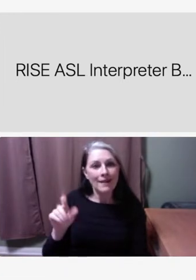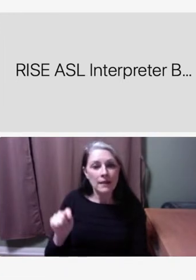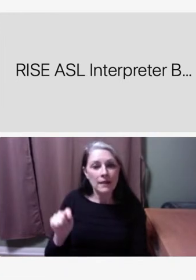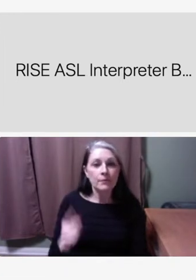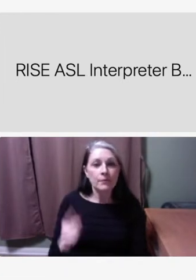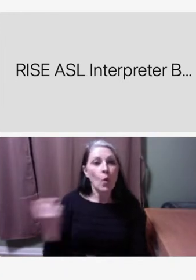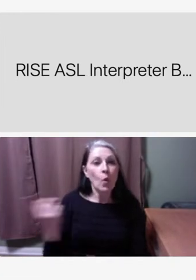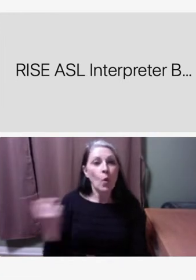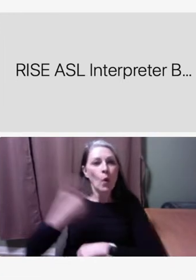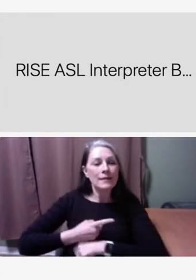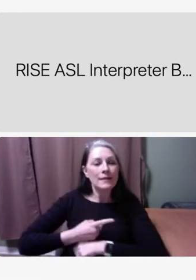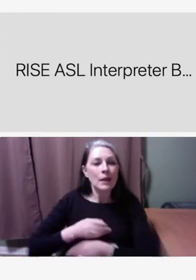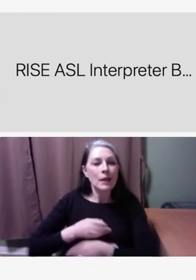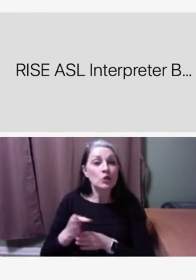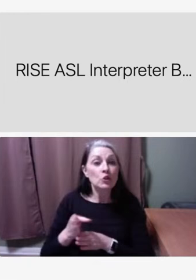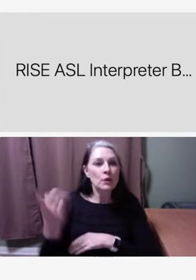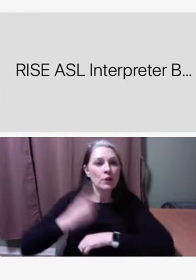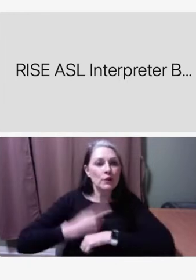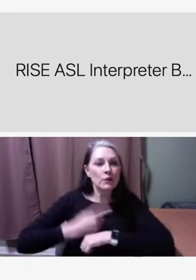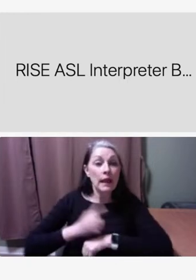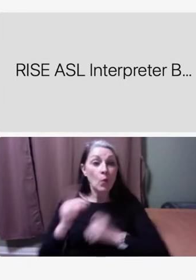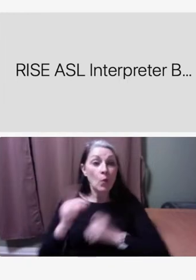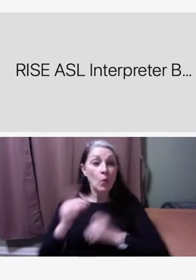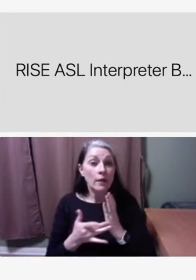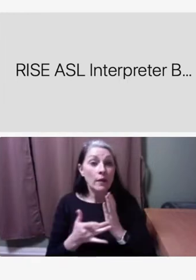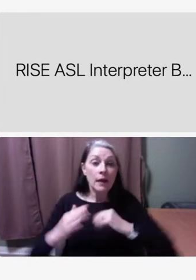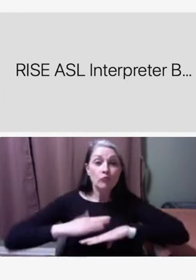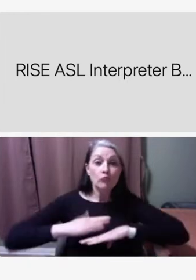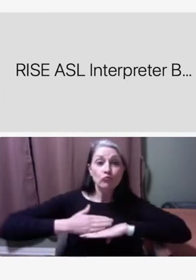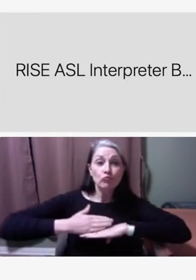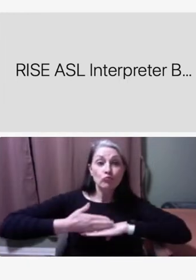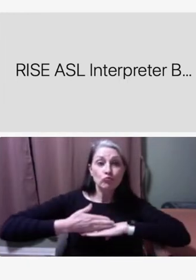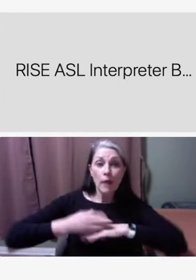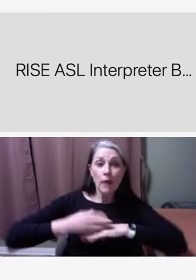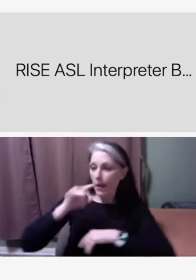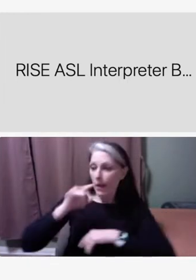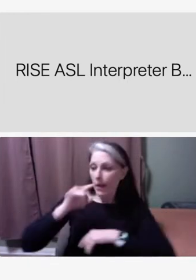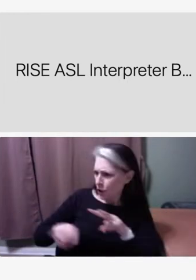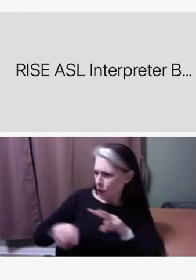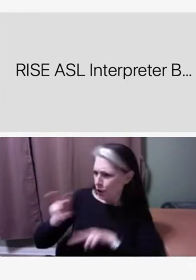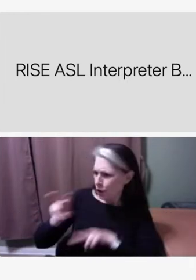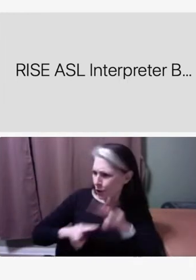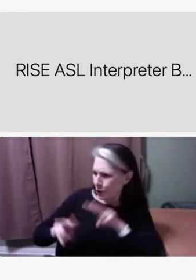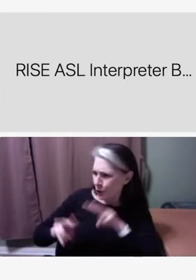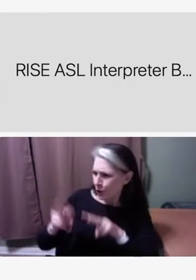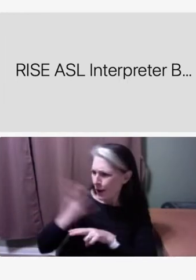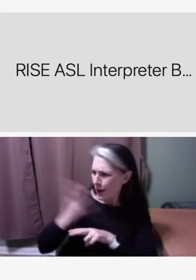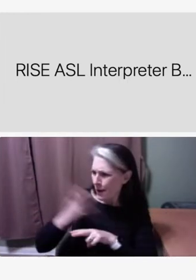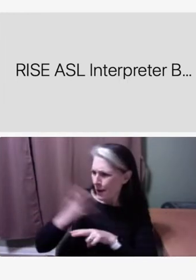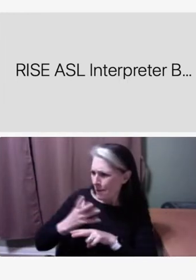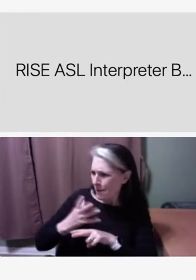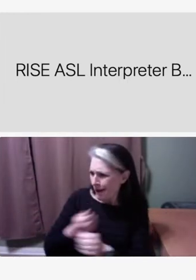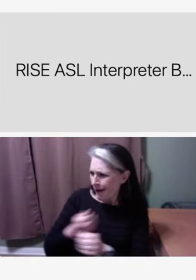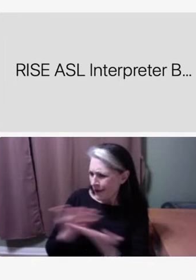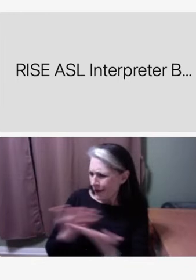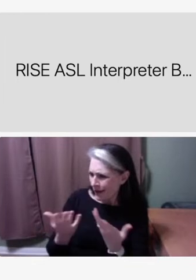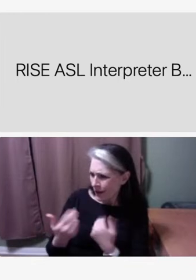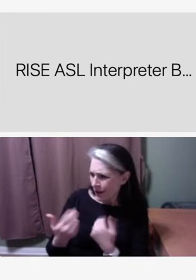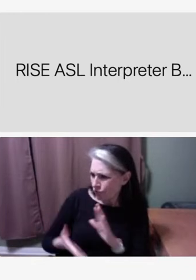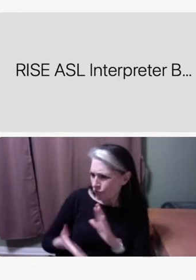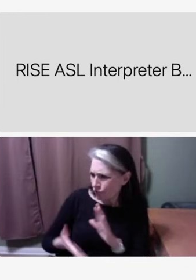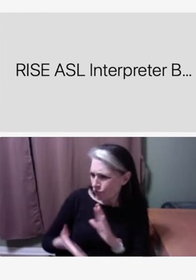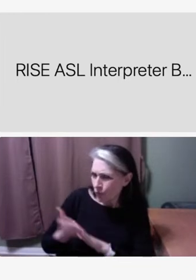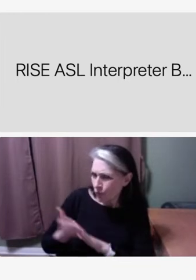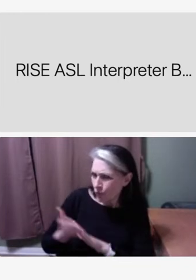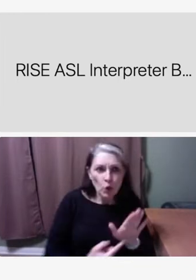Chromebook, and the kids were amazed and seeing how the parts and stuff. And so we want to show them, like, this is what you can do as